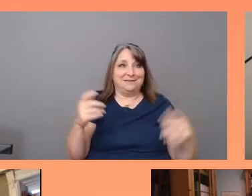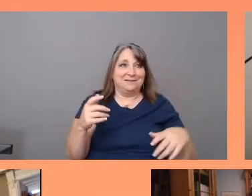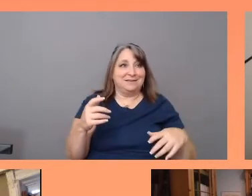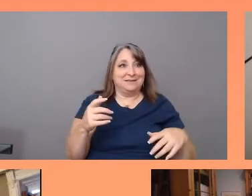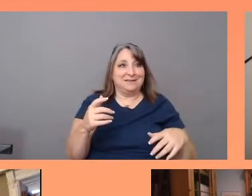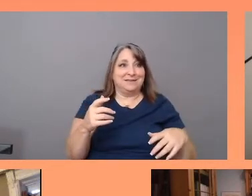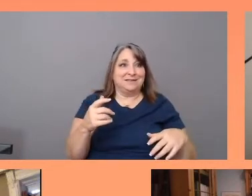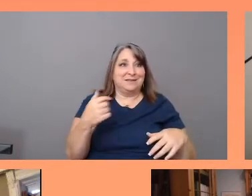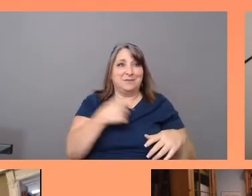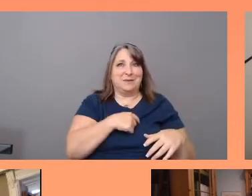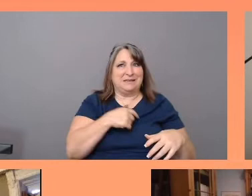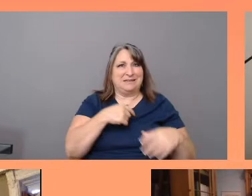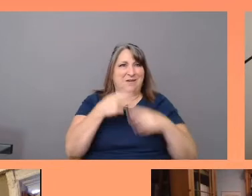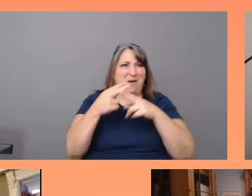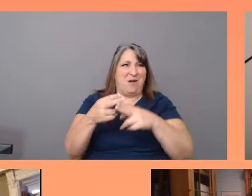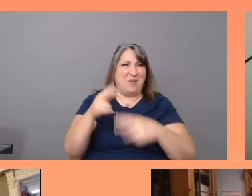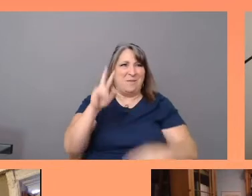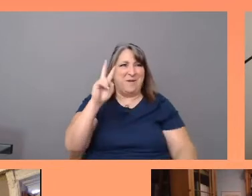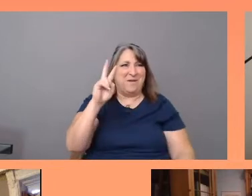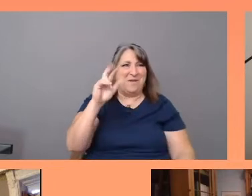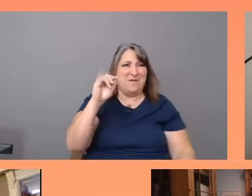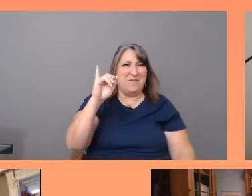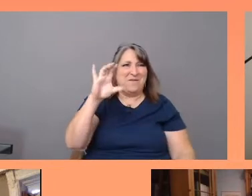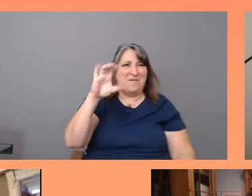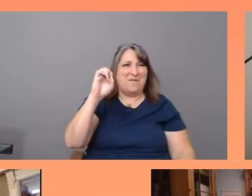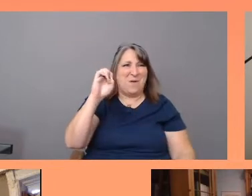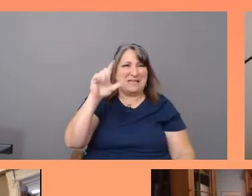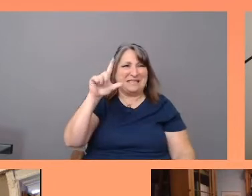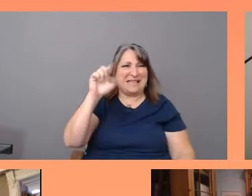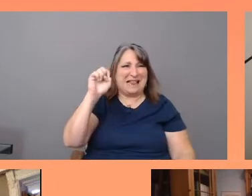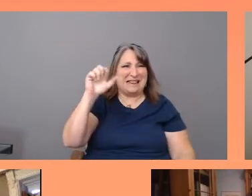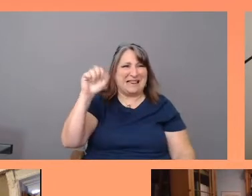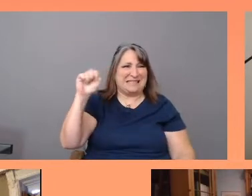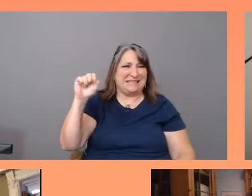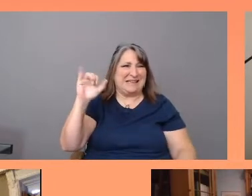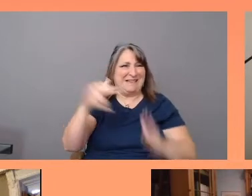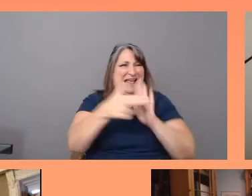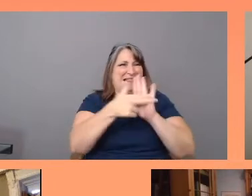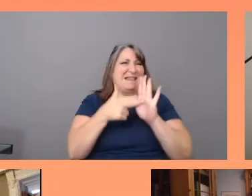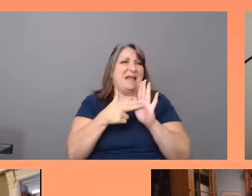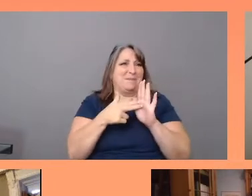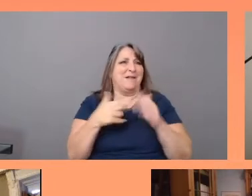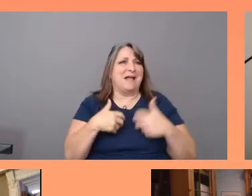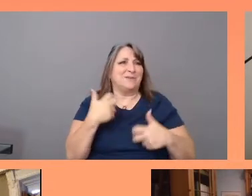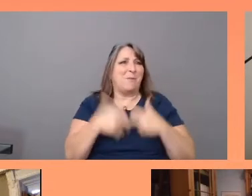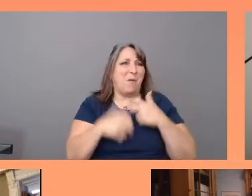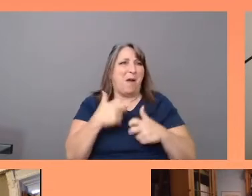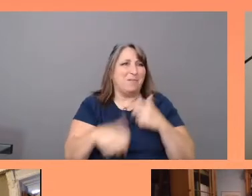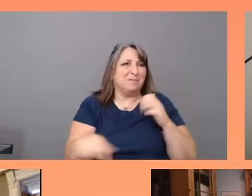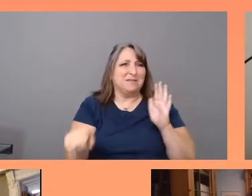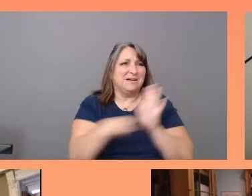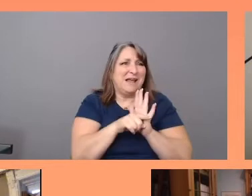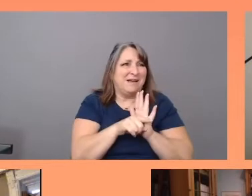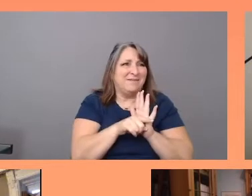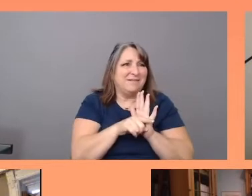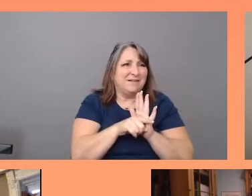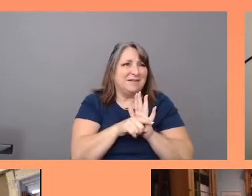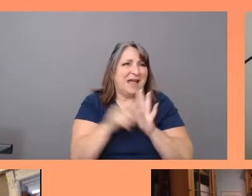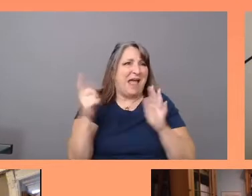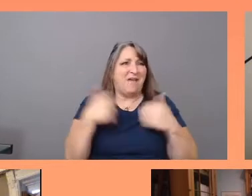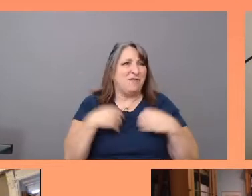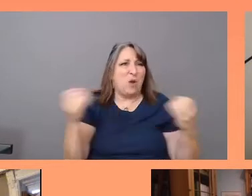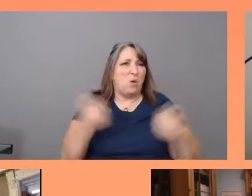people voiceless is, or labeling them as voiceless is obviously problematic. But we have